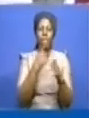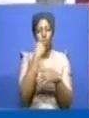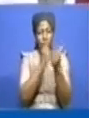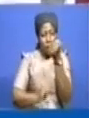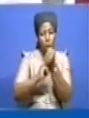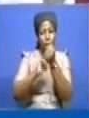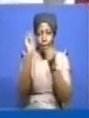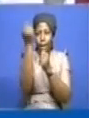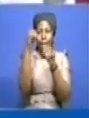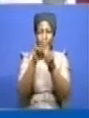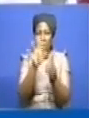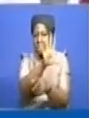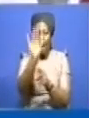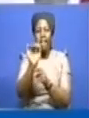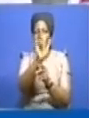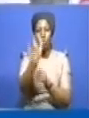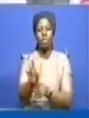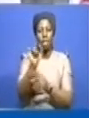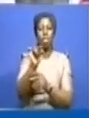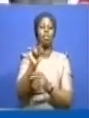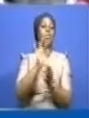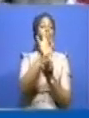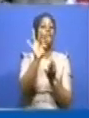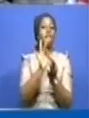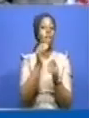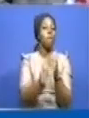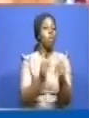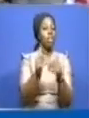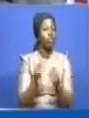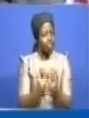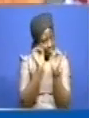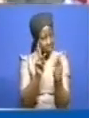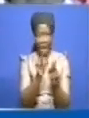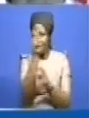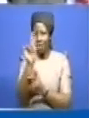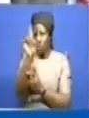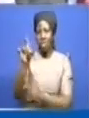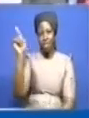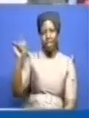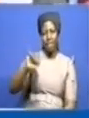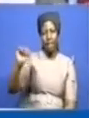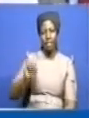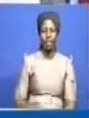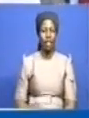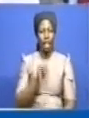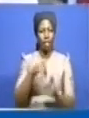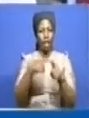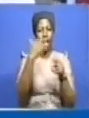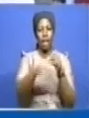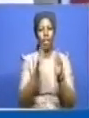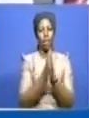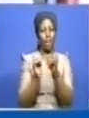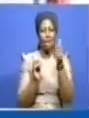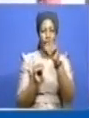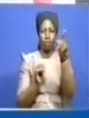continent in this particular process. All right, one on this side, and then I finish last one on that side. Za mchana, jina